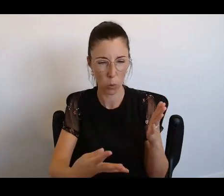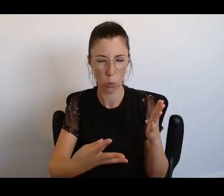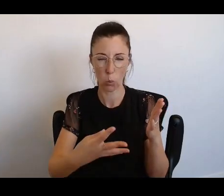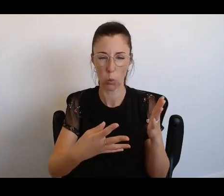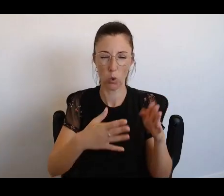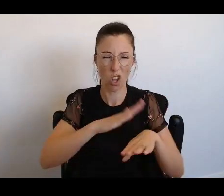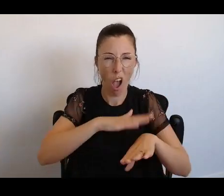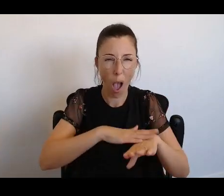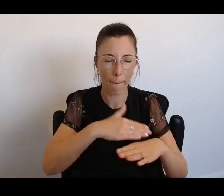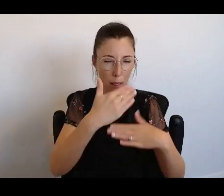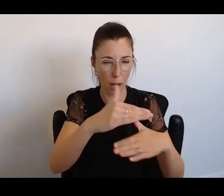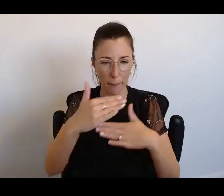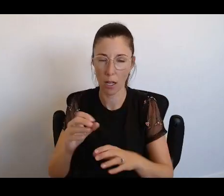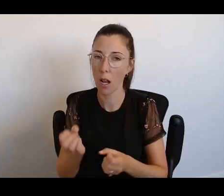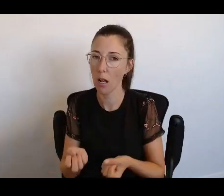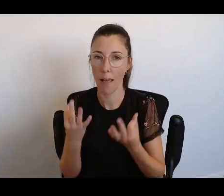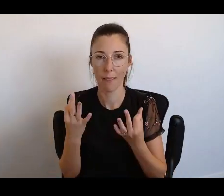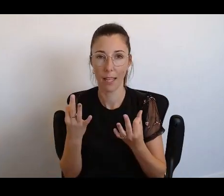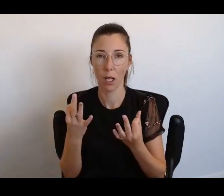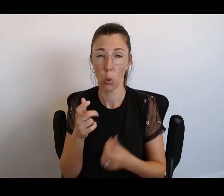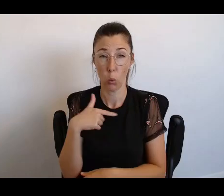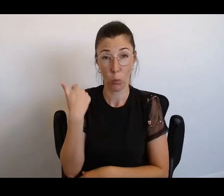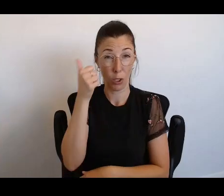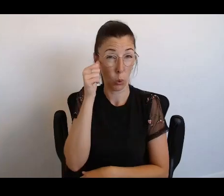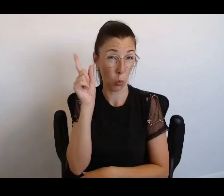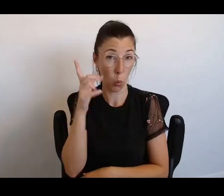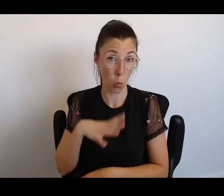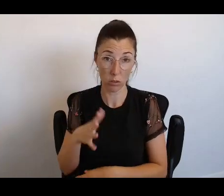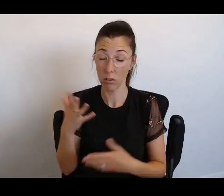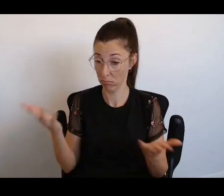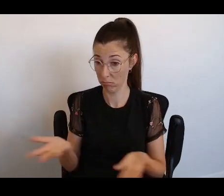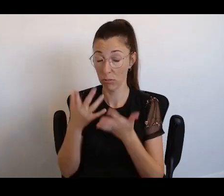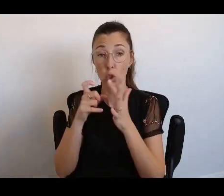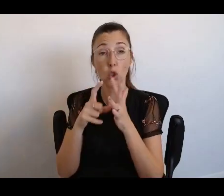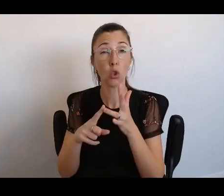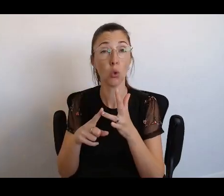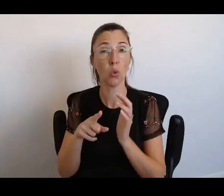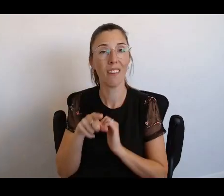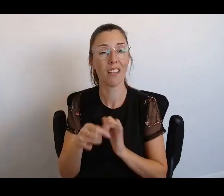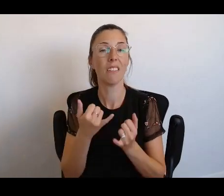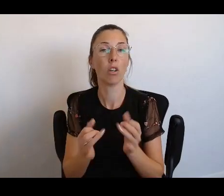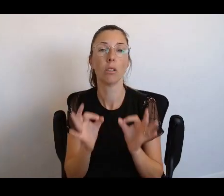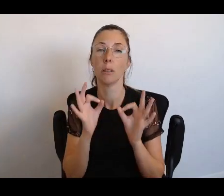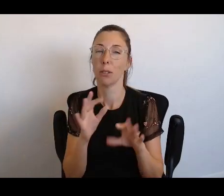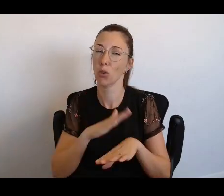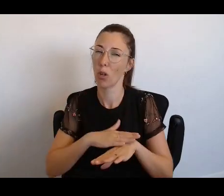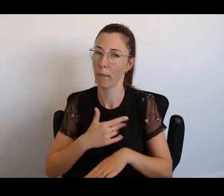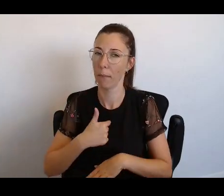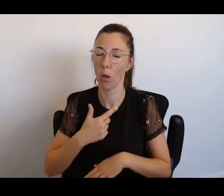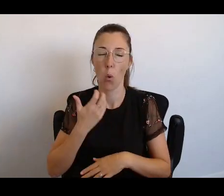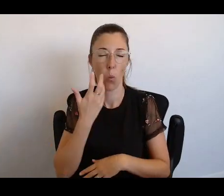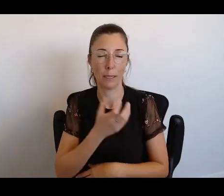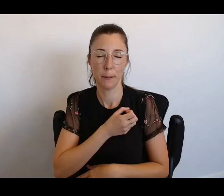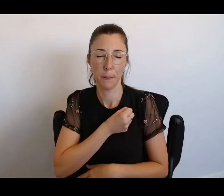wanted, and we went about doing that. This was a very special time for me, and I always keep those lessons close to my heart. I hold